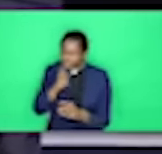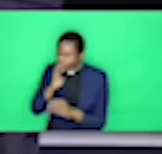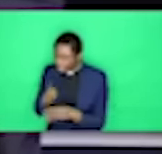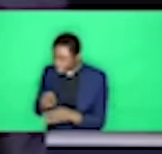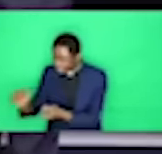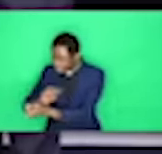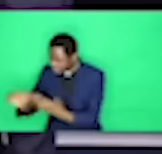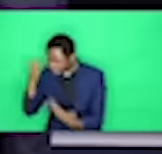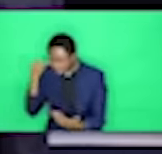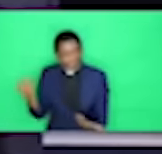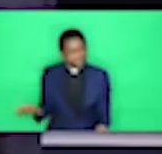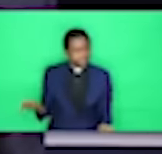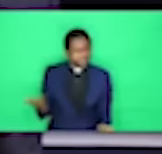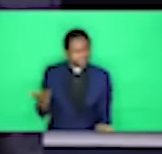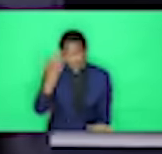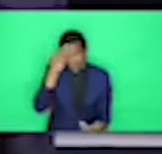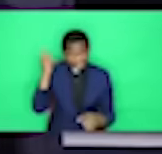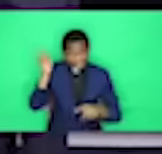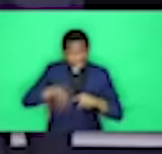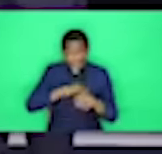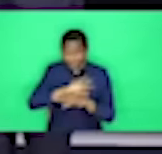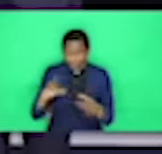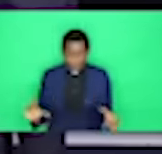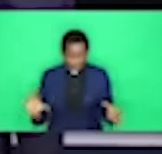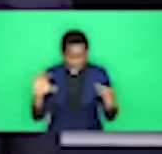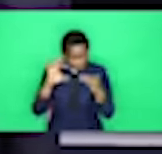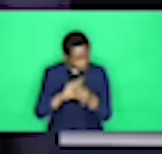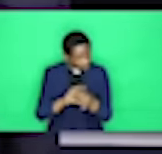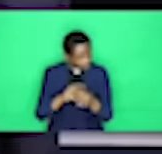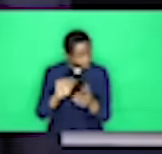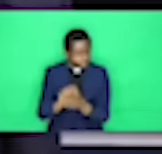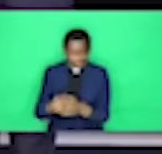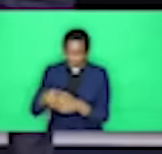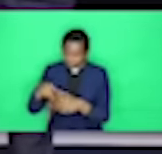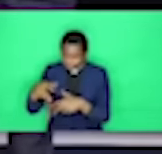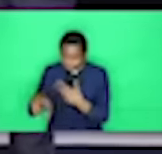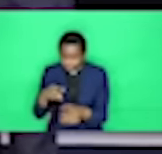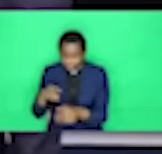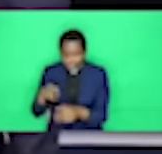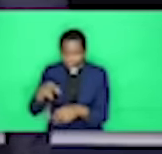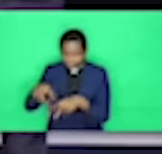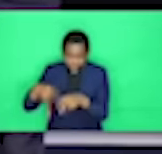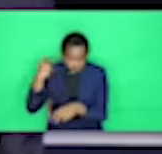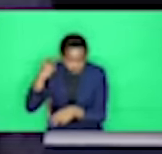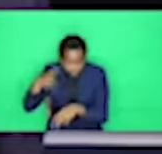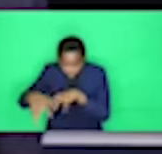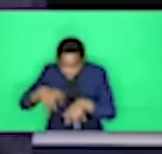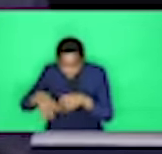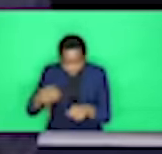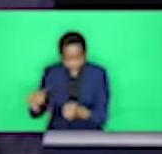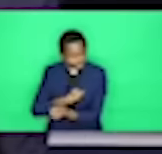destroyed? Why can't all of us put our hands together and stop the galamsey? Why